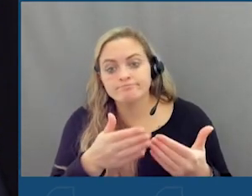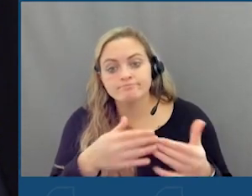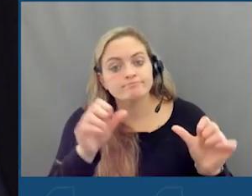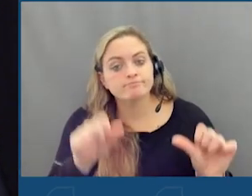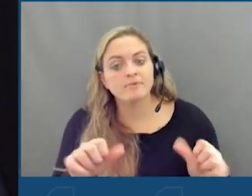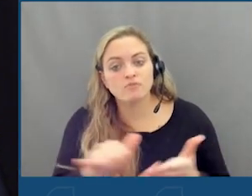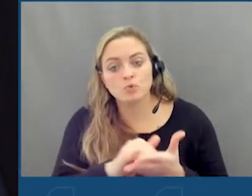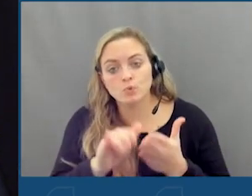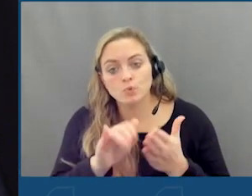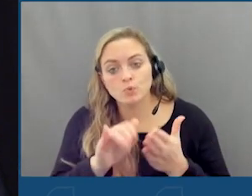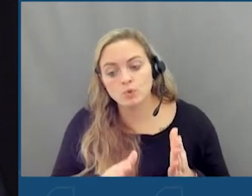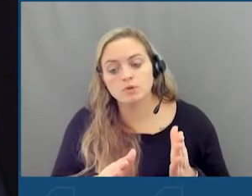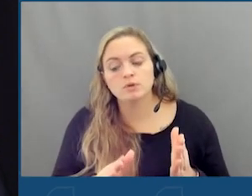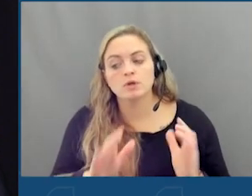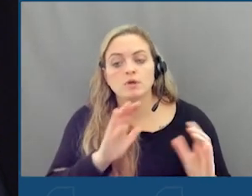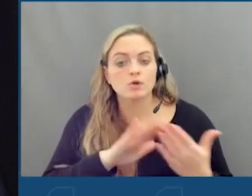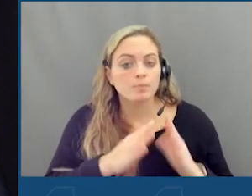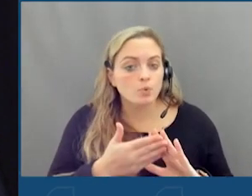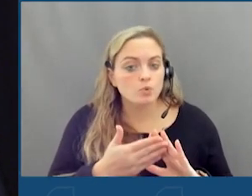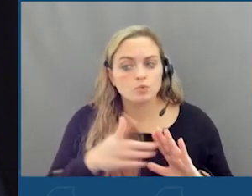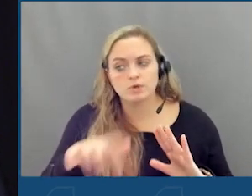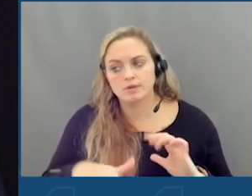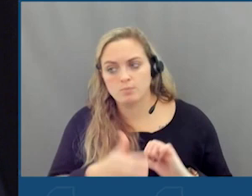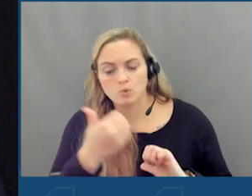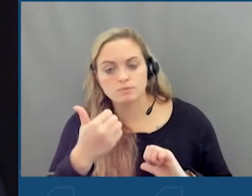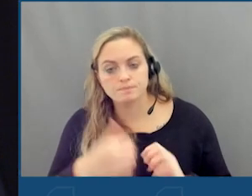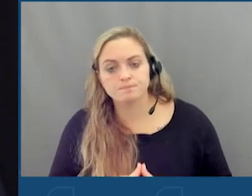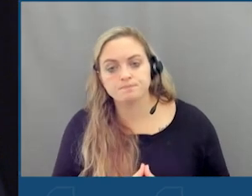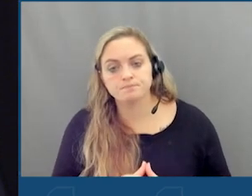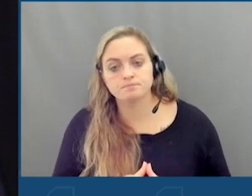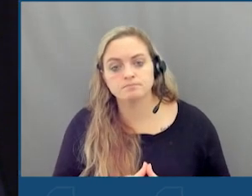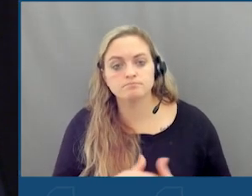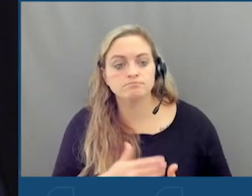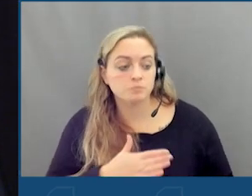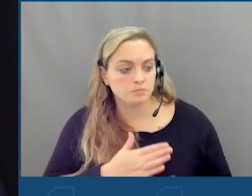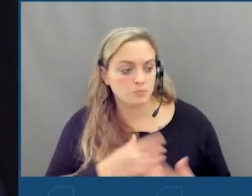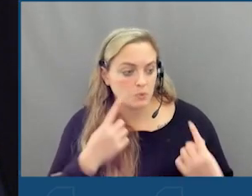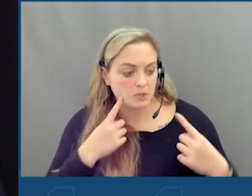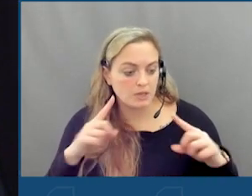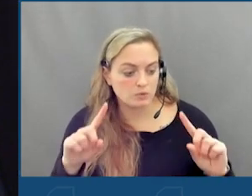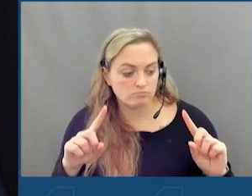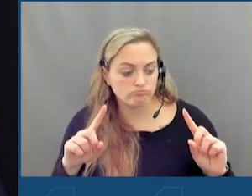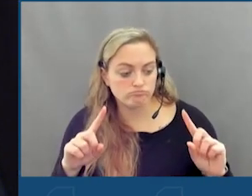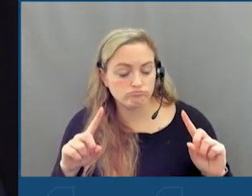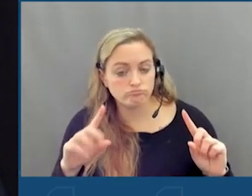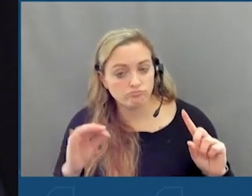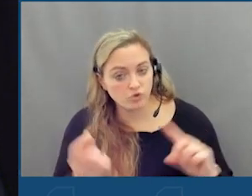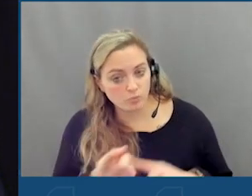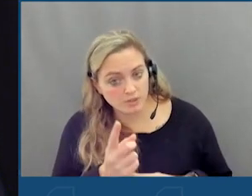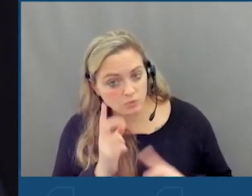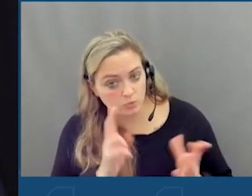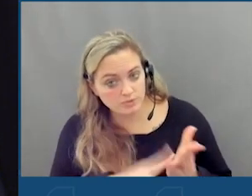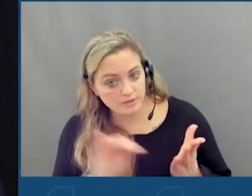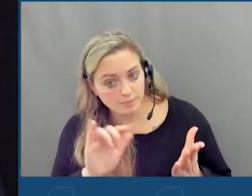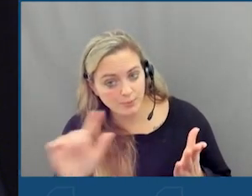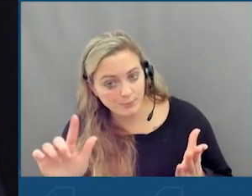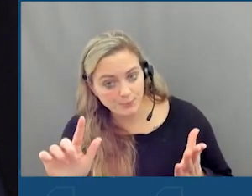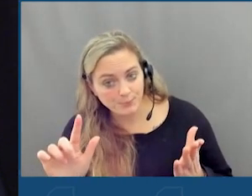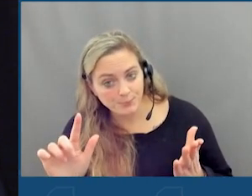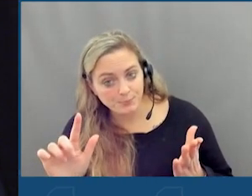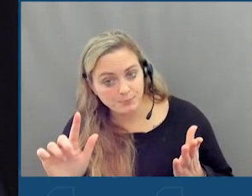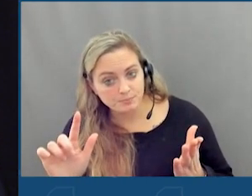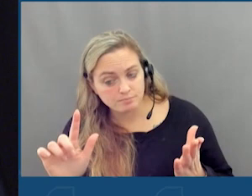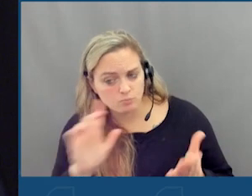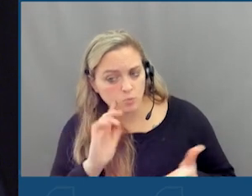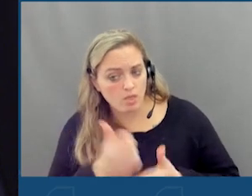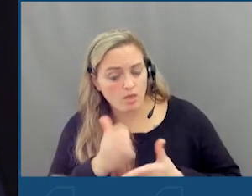as possible in communities where they're needed the most. So I'm pleased to announce that in a few minutes I'll be signing a bill that'll help